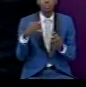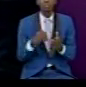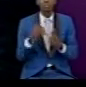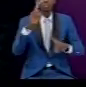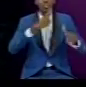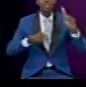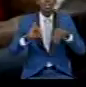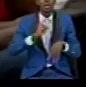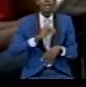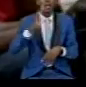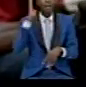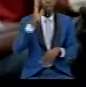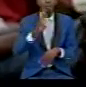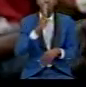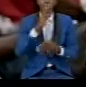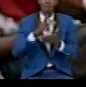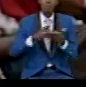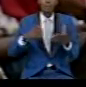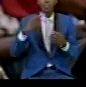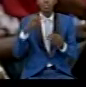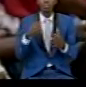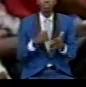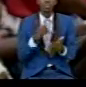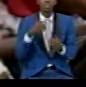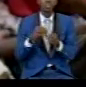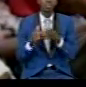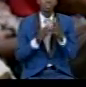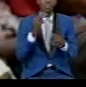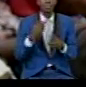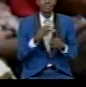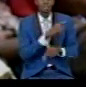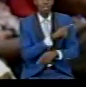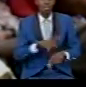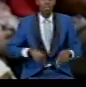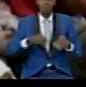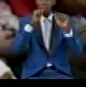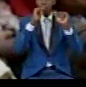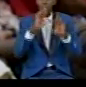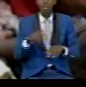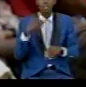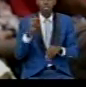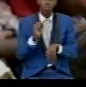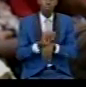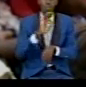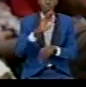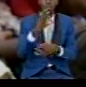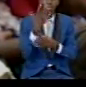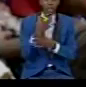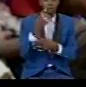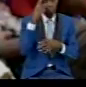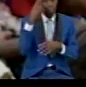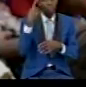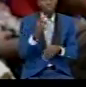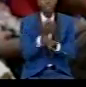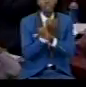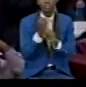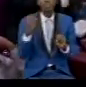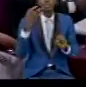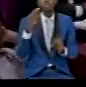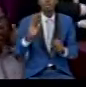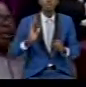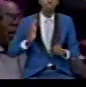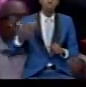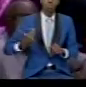will be part of it. The Lord bless the work of your hand for the salvation of souls in